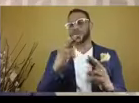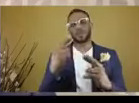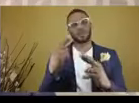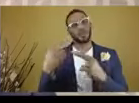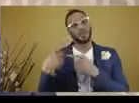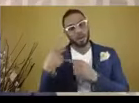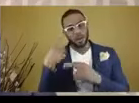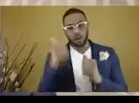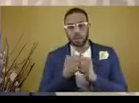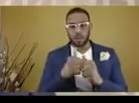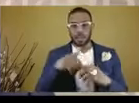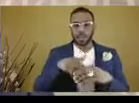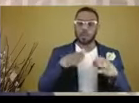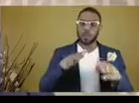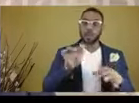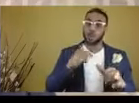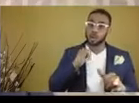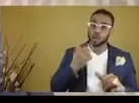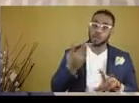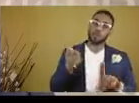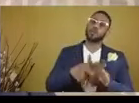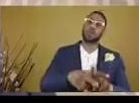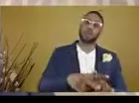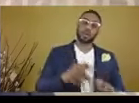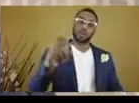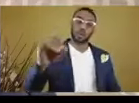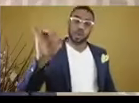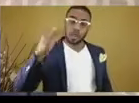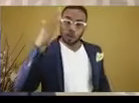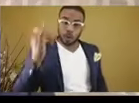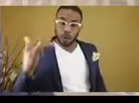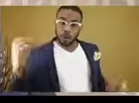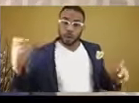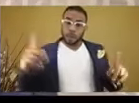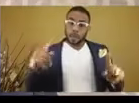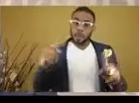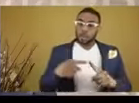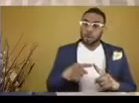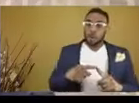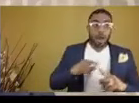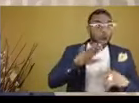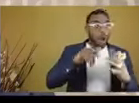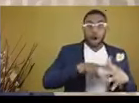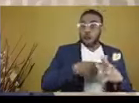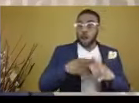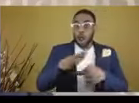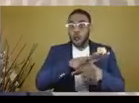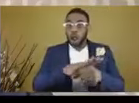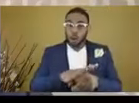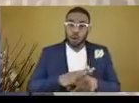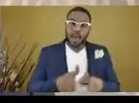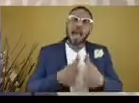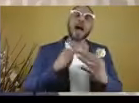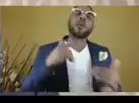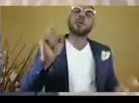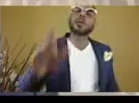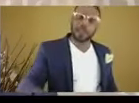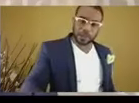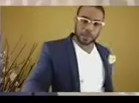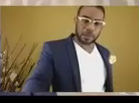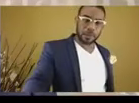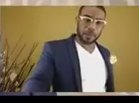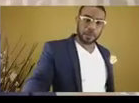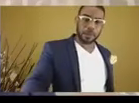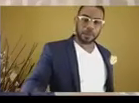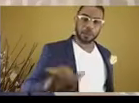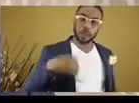with the way in which we roll this out. So that's why we come back to it all starts local. Ask us what we need and we'll tell